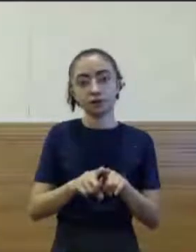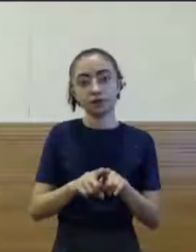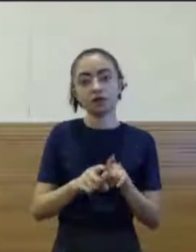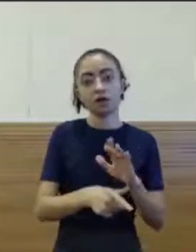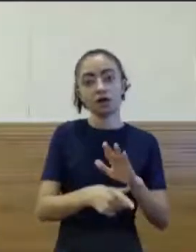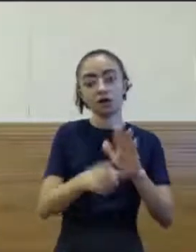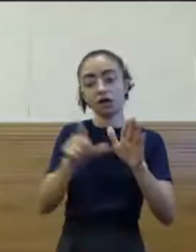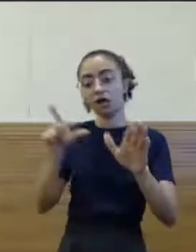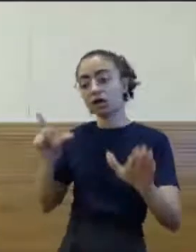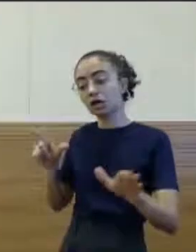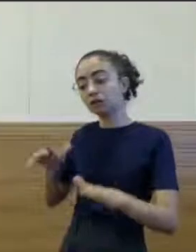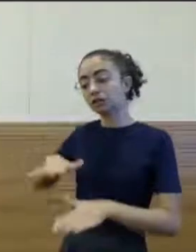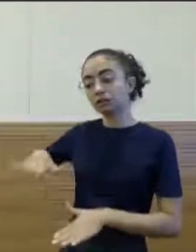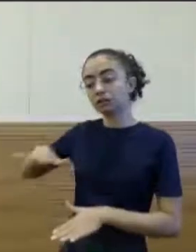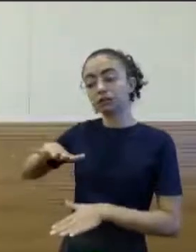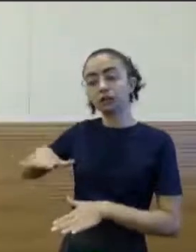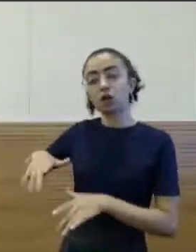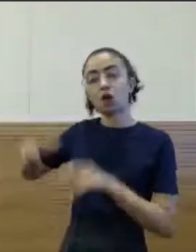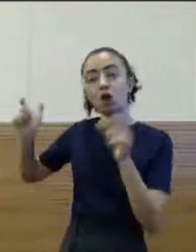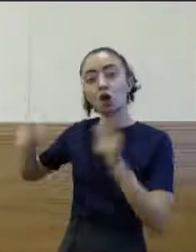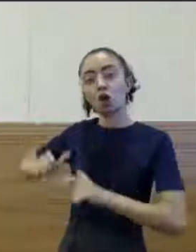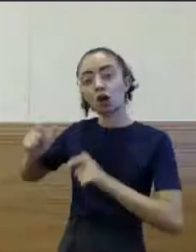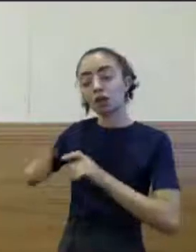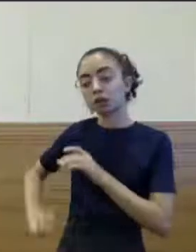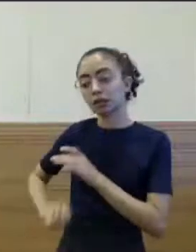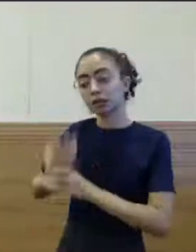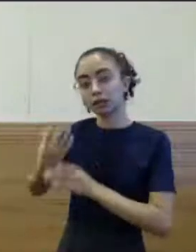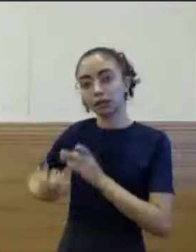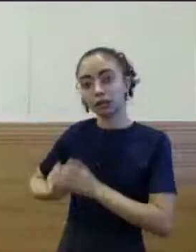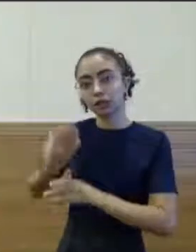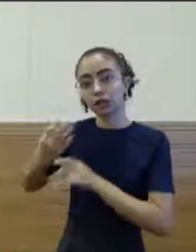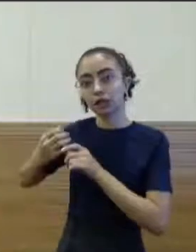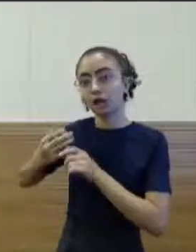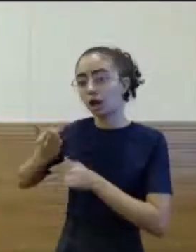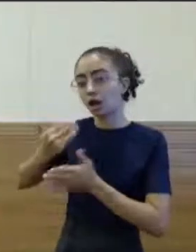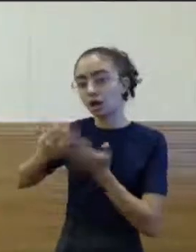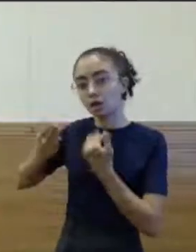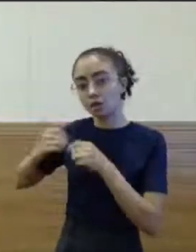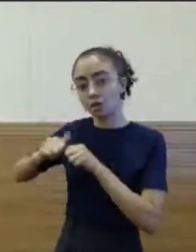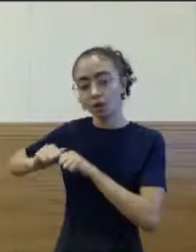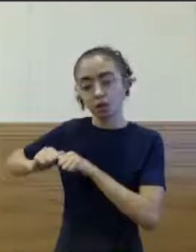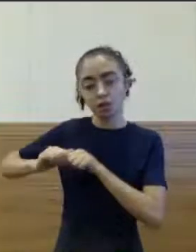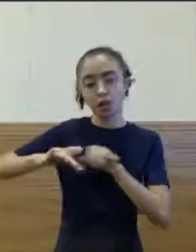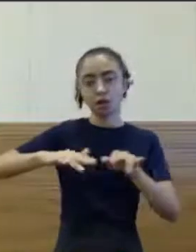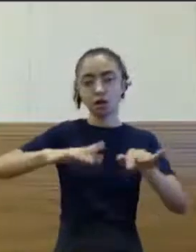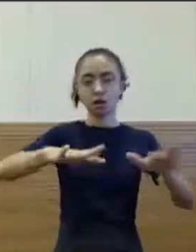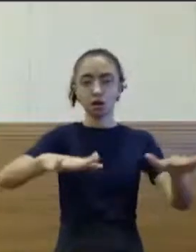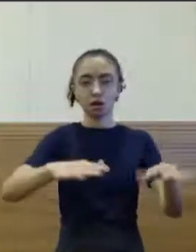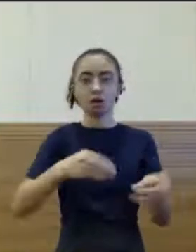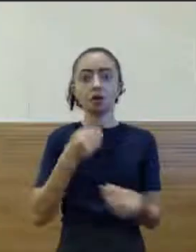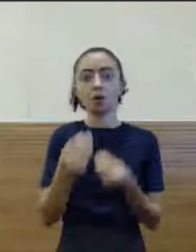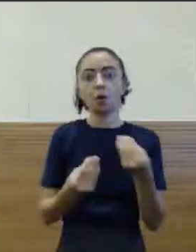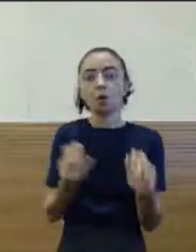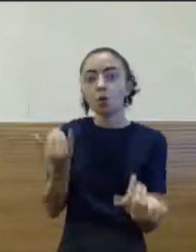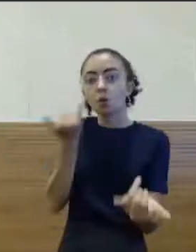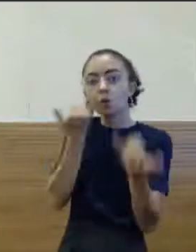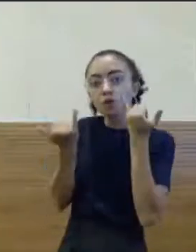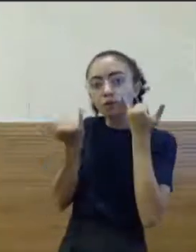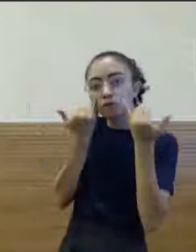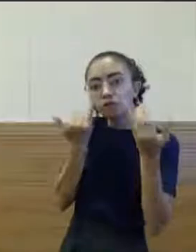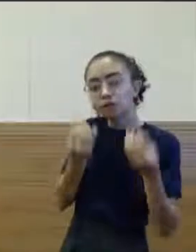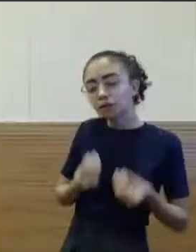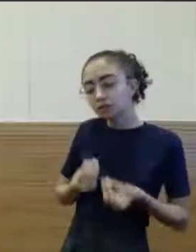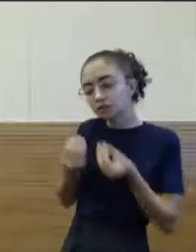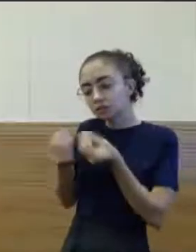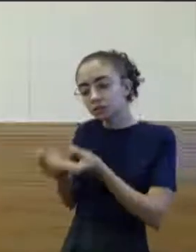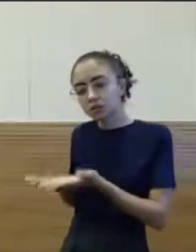the chain from the ministries and to see how this message is taken forth and all the recommendations to change and